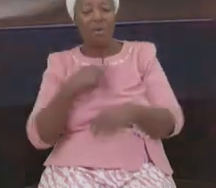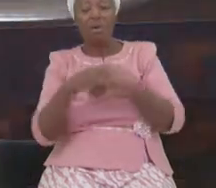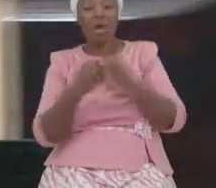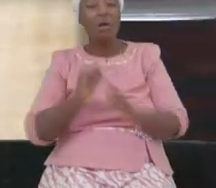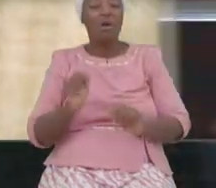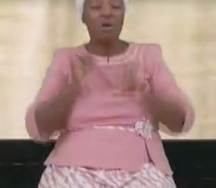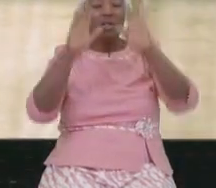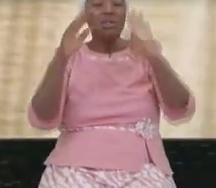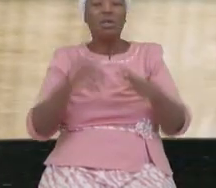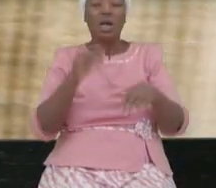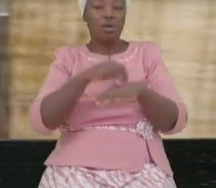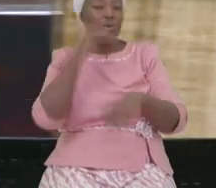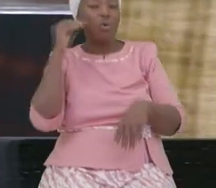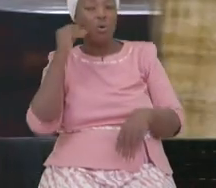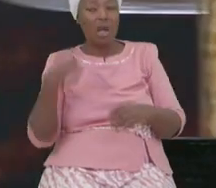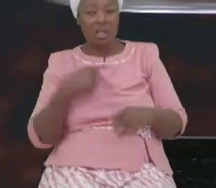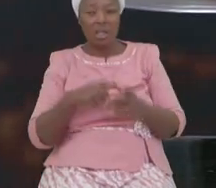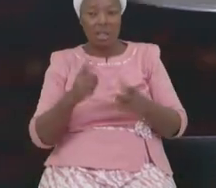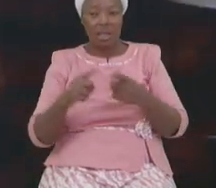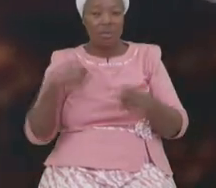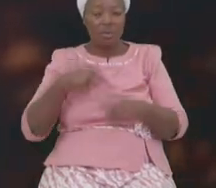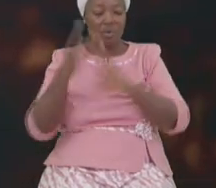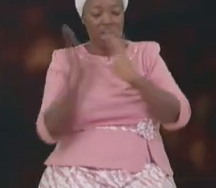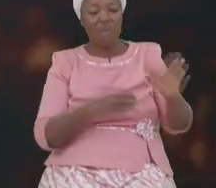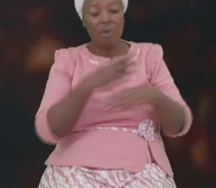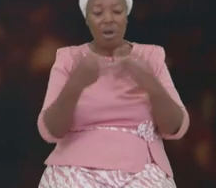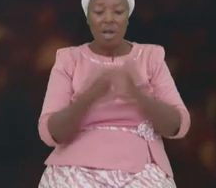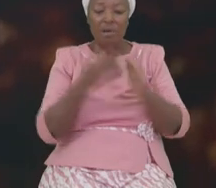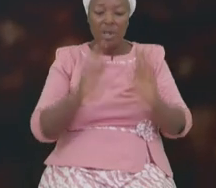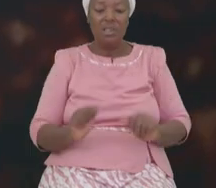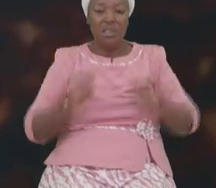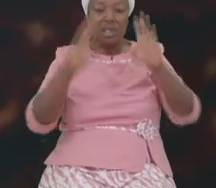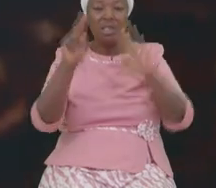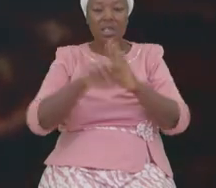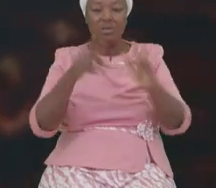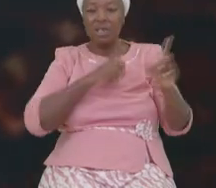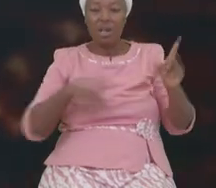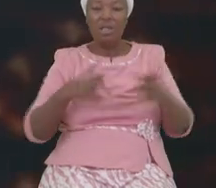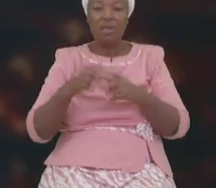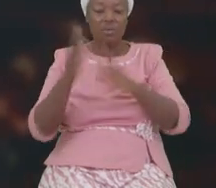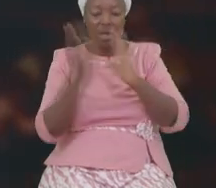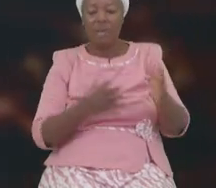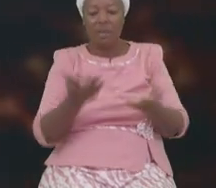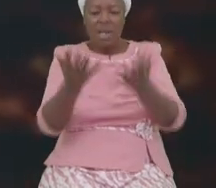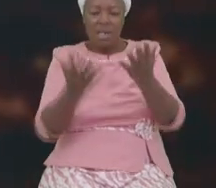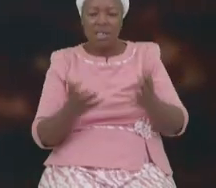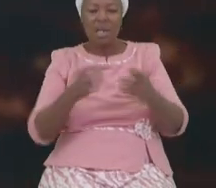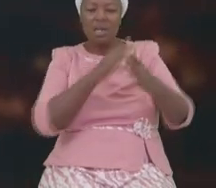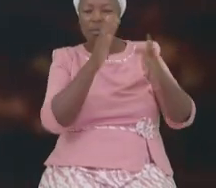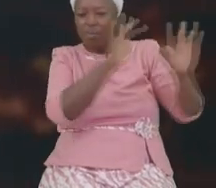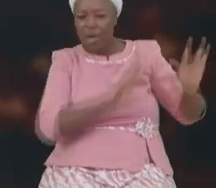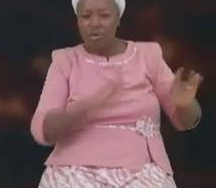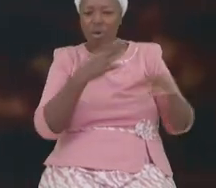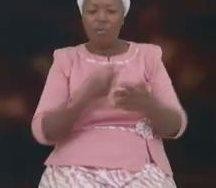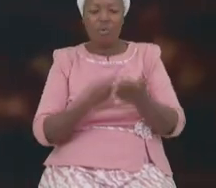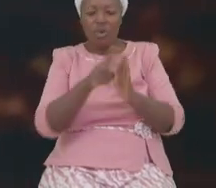consecration behind and we leave our commitment behind and we leave the desire, the passion for holiness